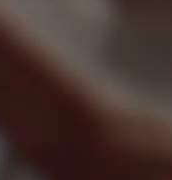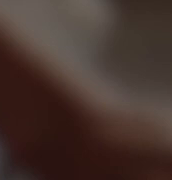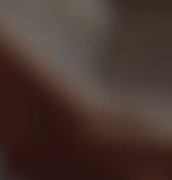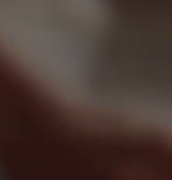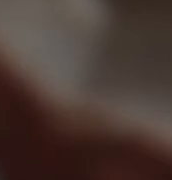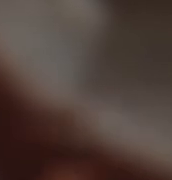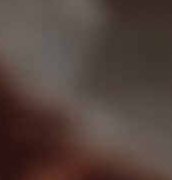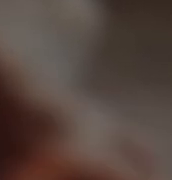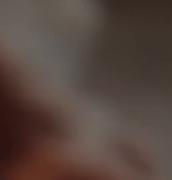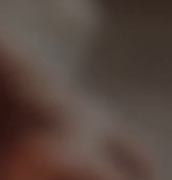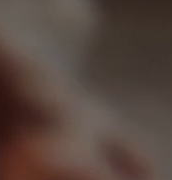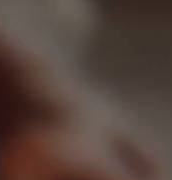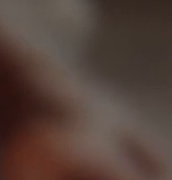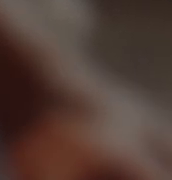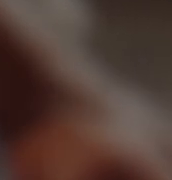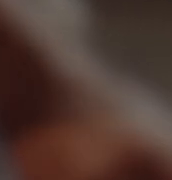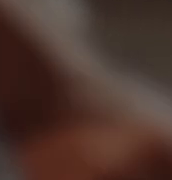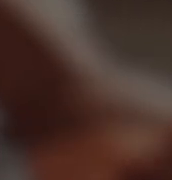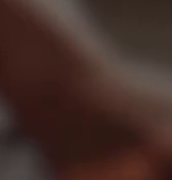Let's try this We going it.